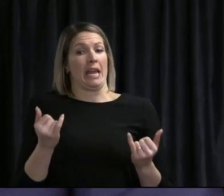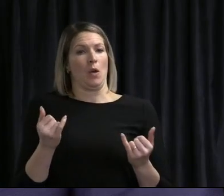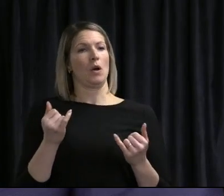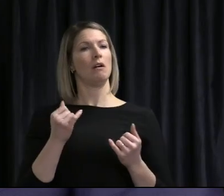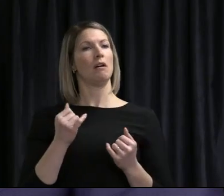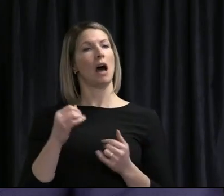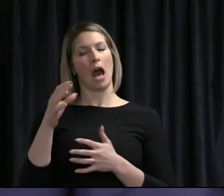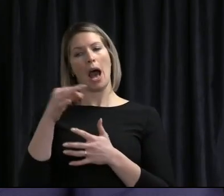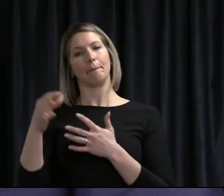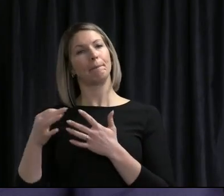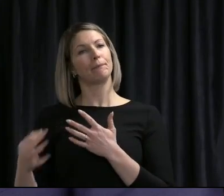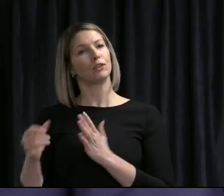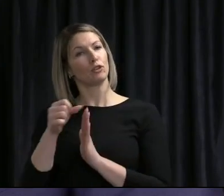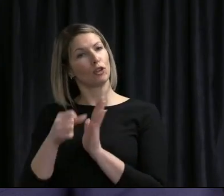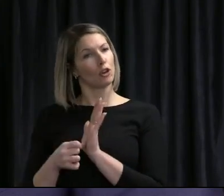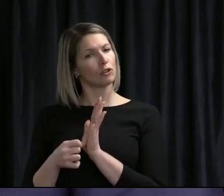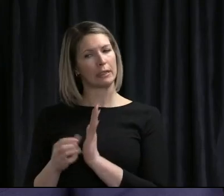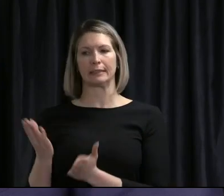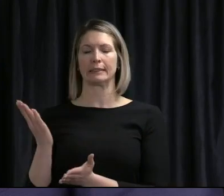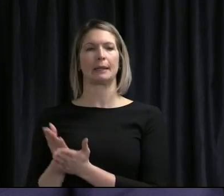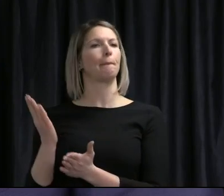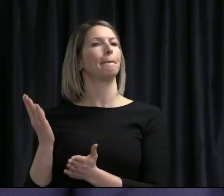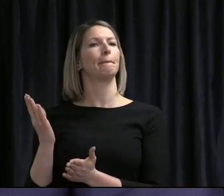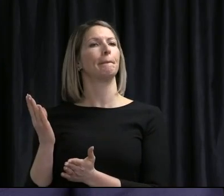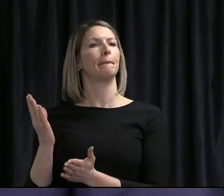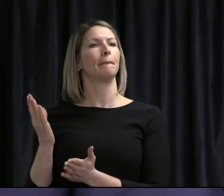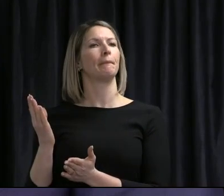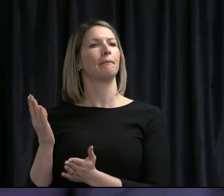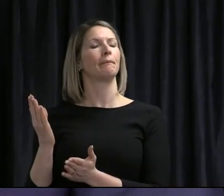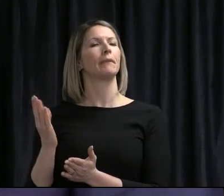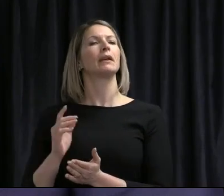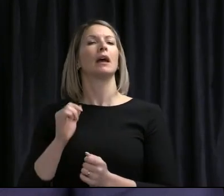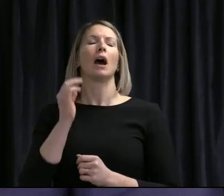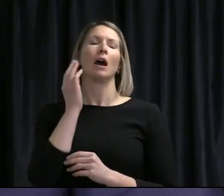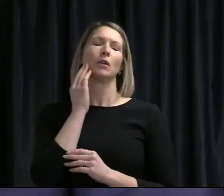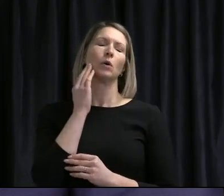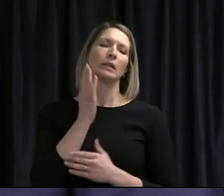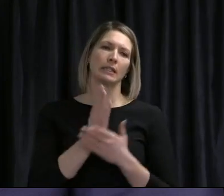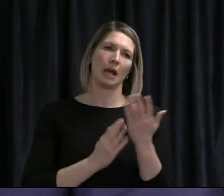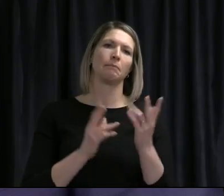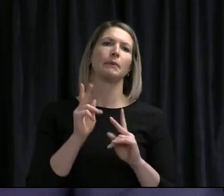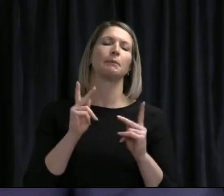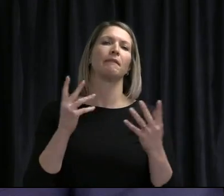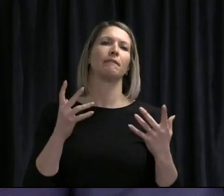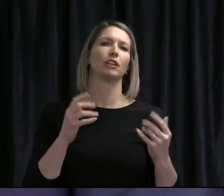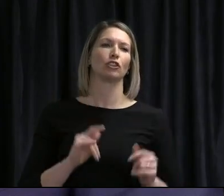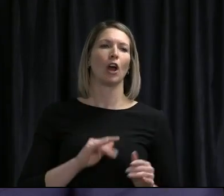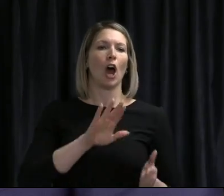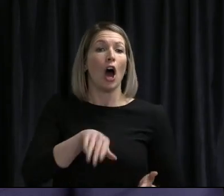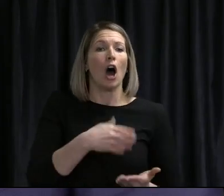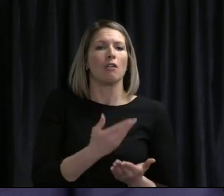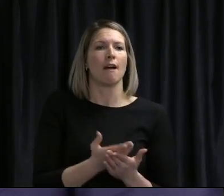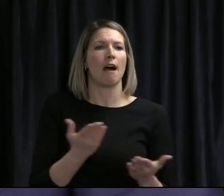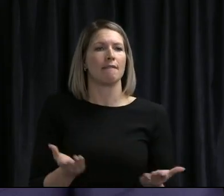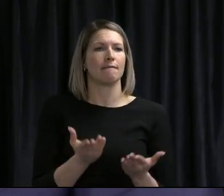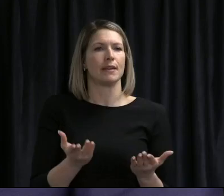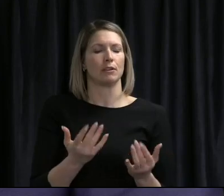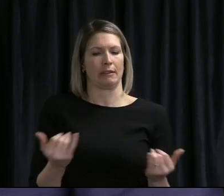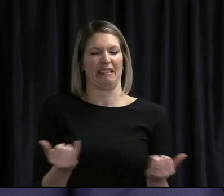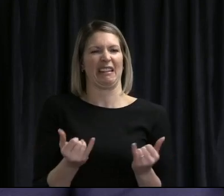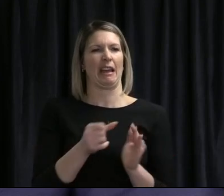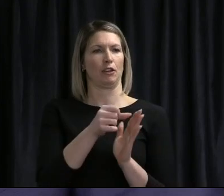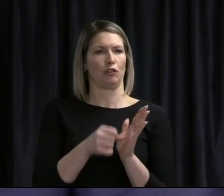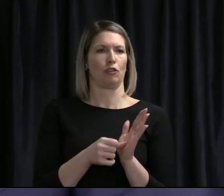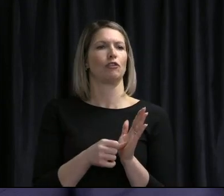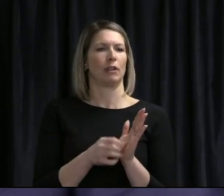procedures. Today is a transition day. There will have been some people who were traveling, so we have dealt with their issues. On